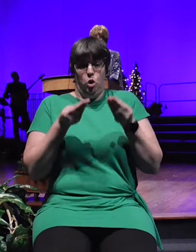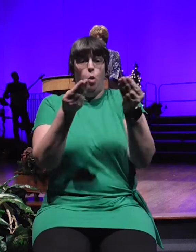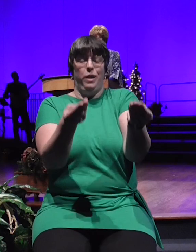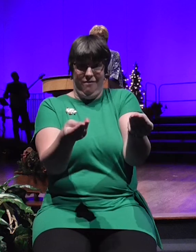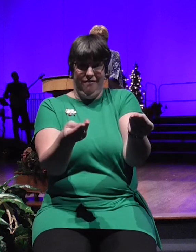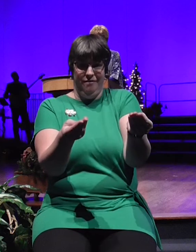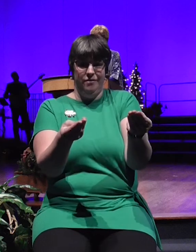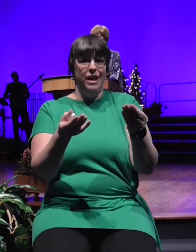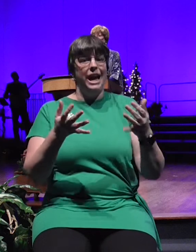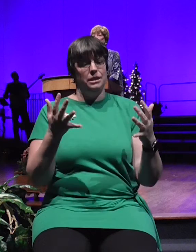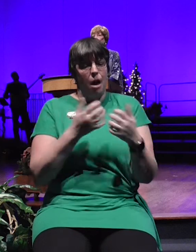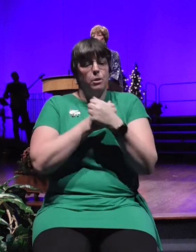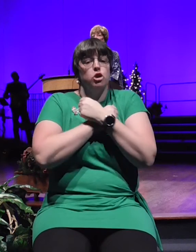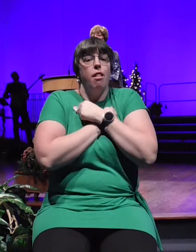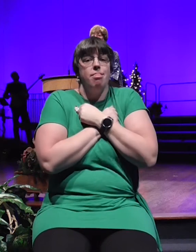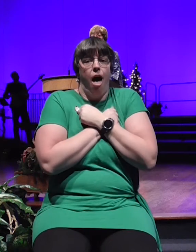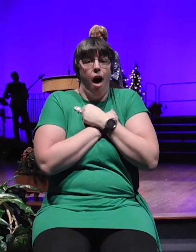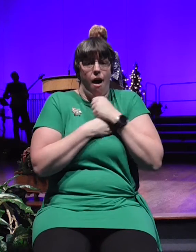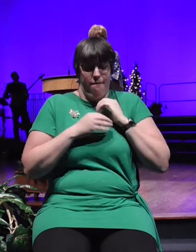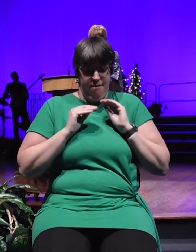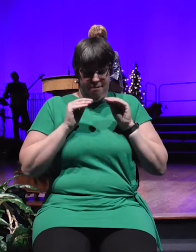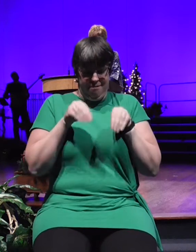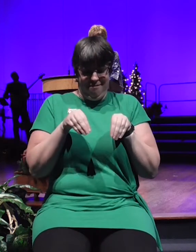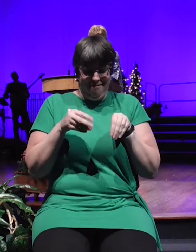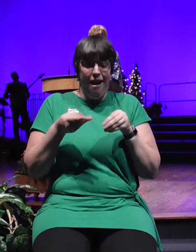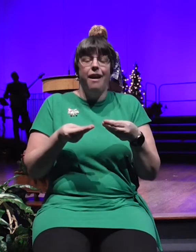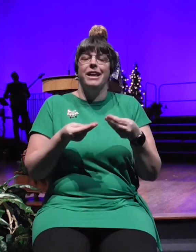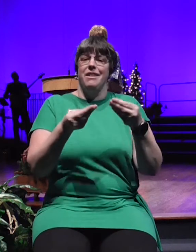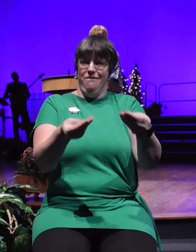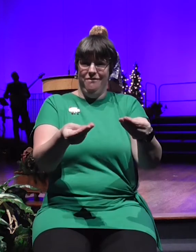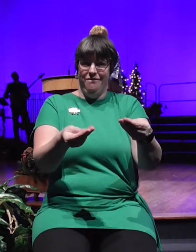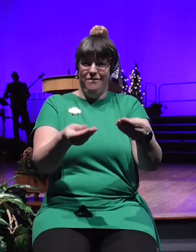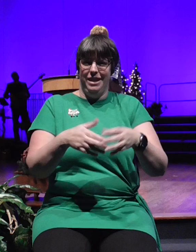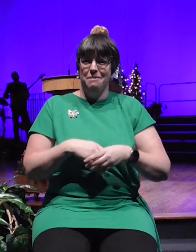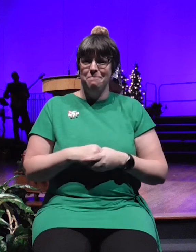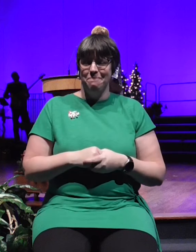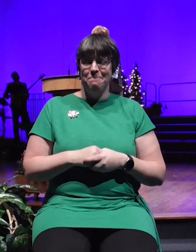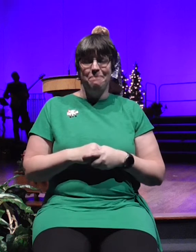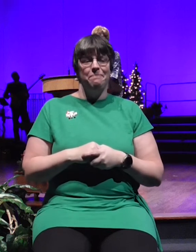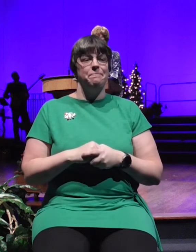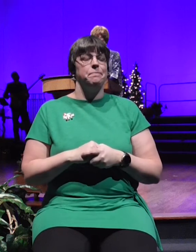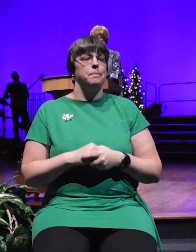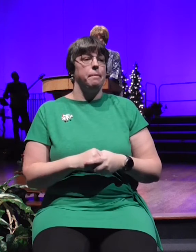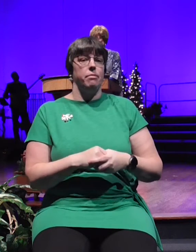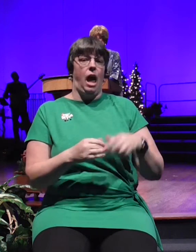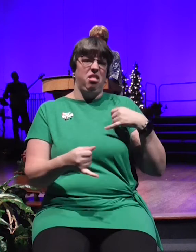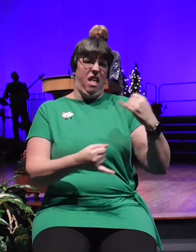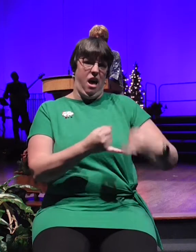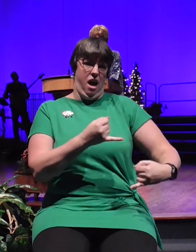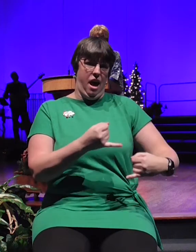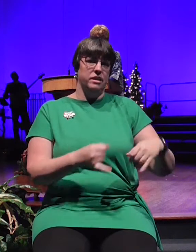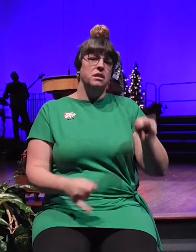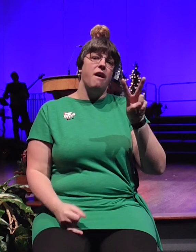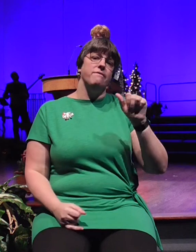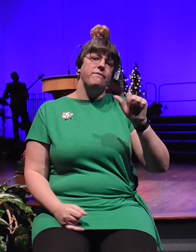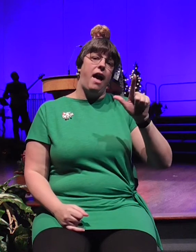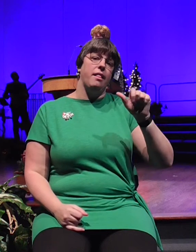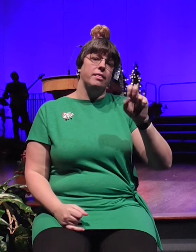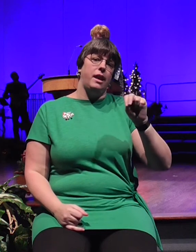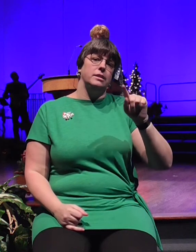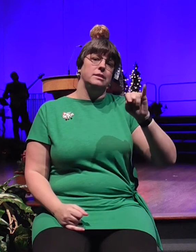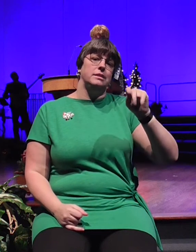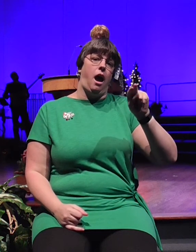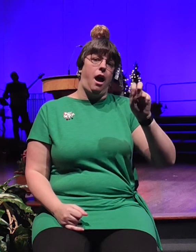but how much love we put into giving. And finally, from Valentine